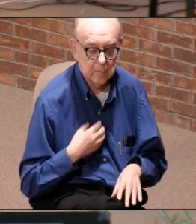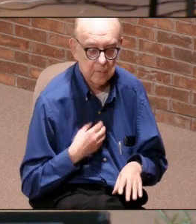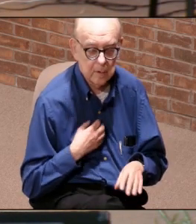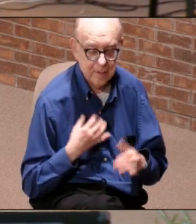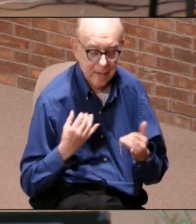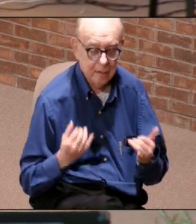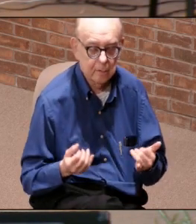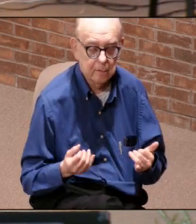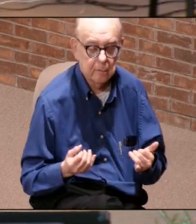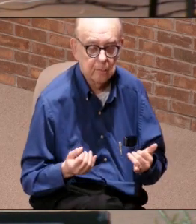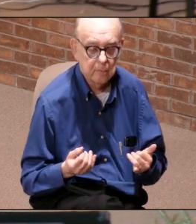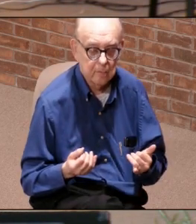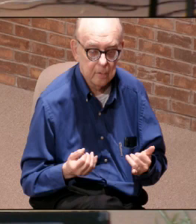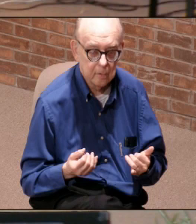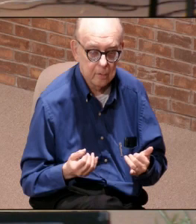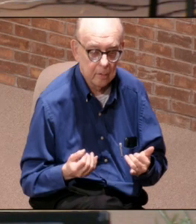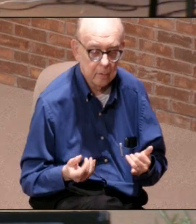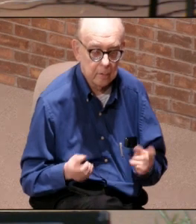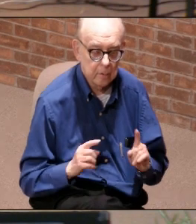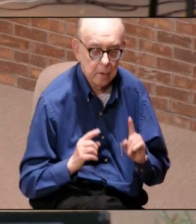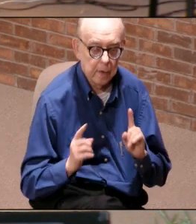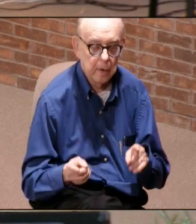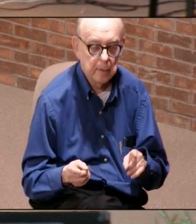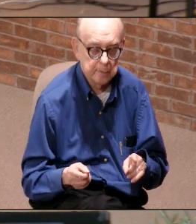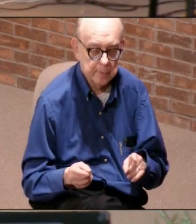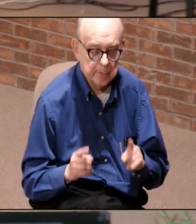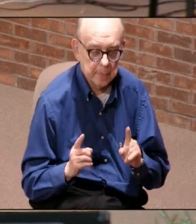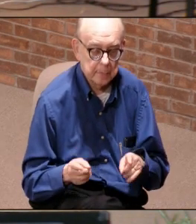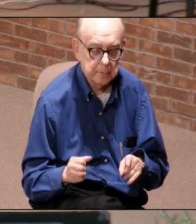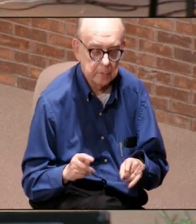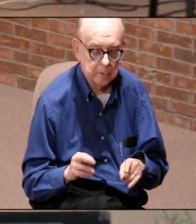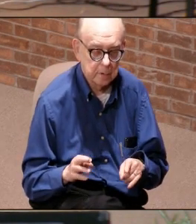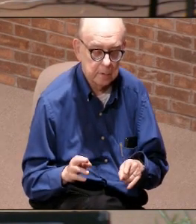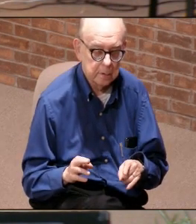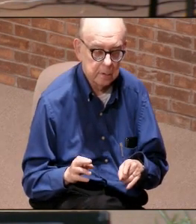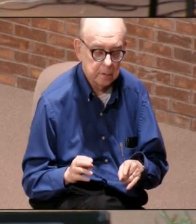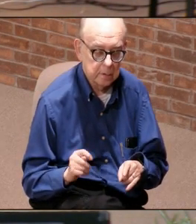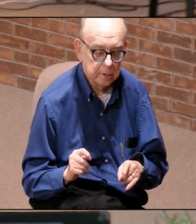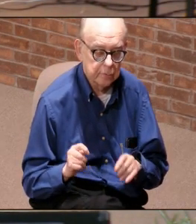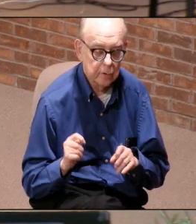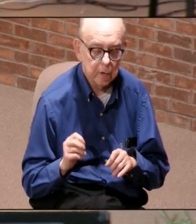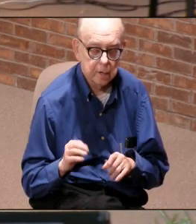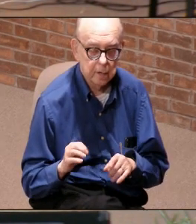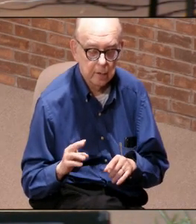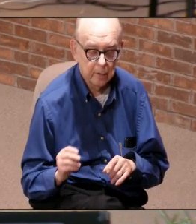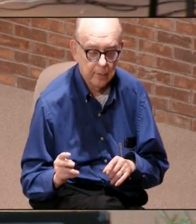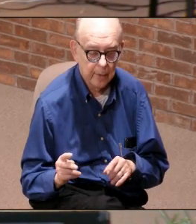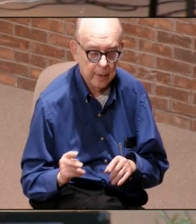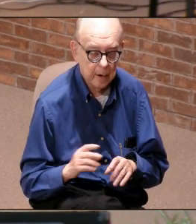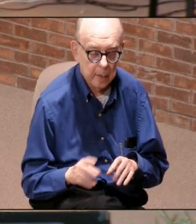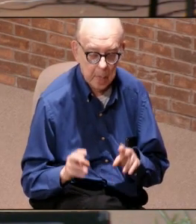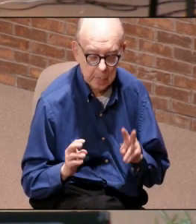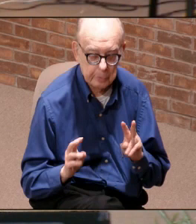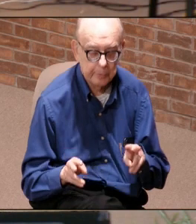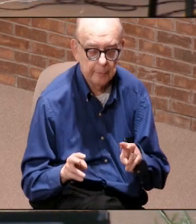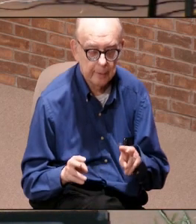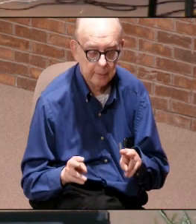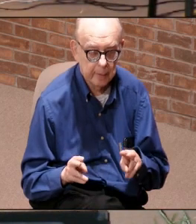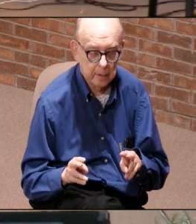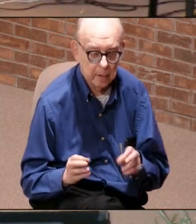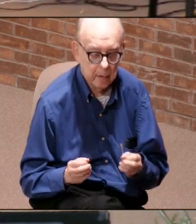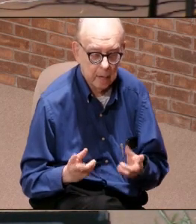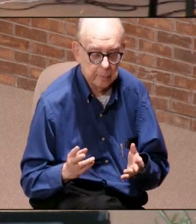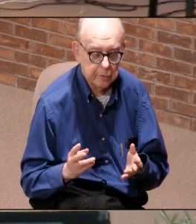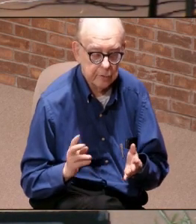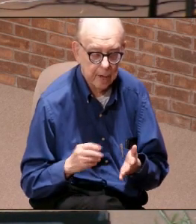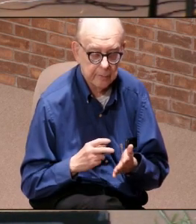right now when you go to fill up your car or your truck and you look at how much you have to